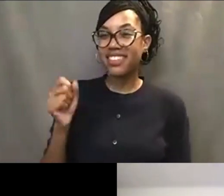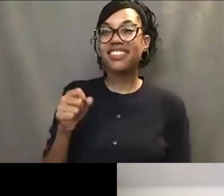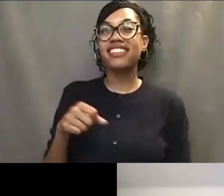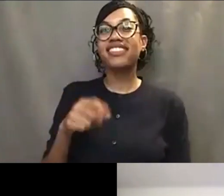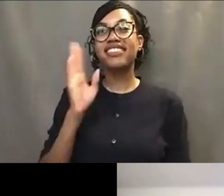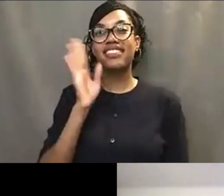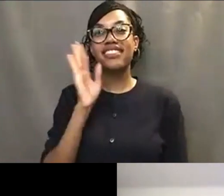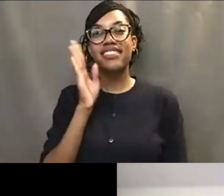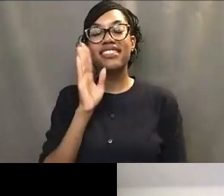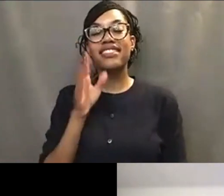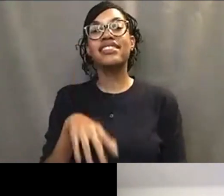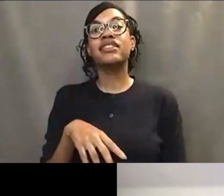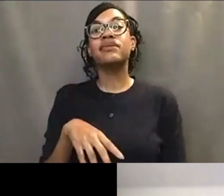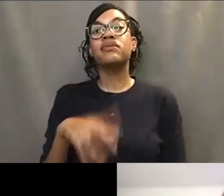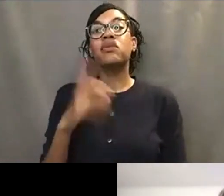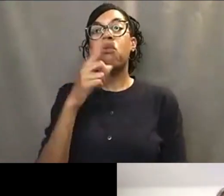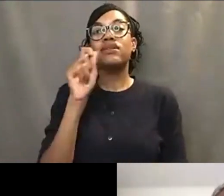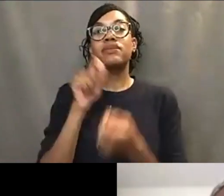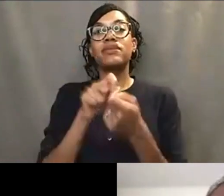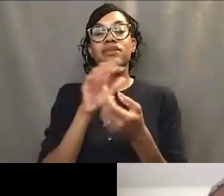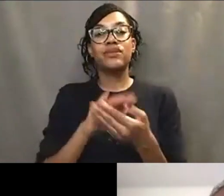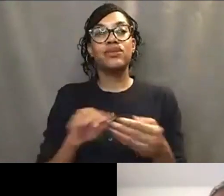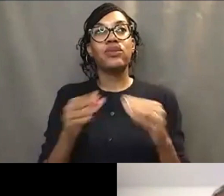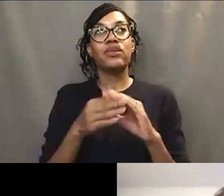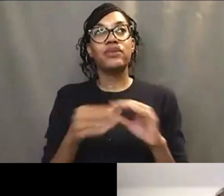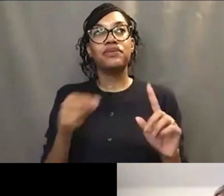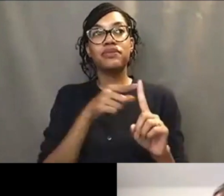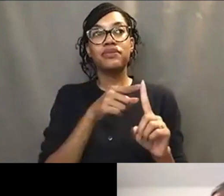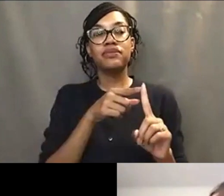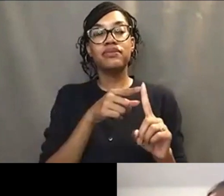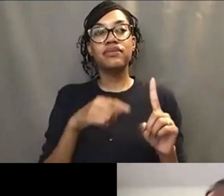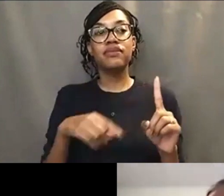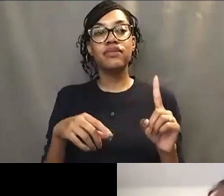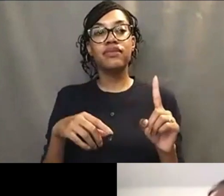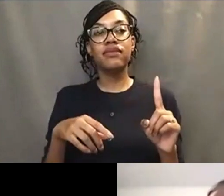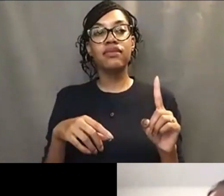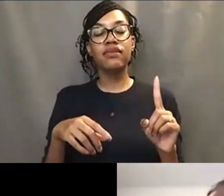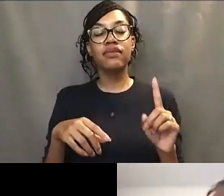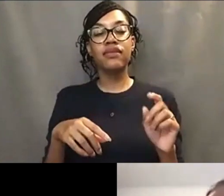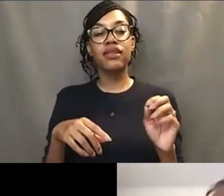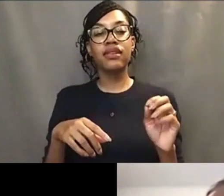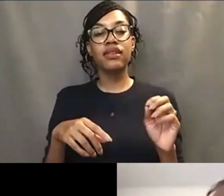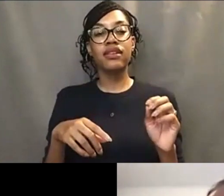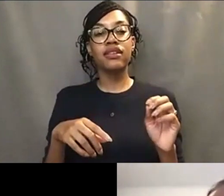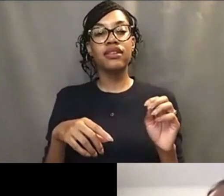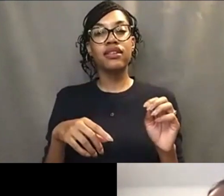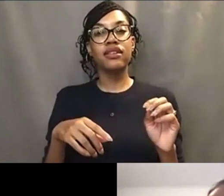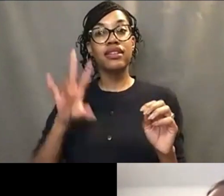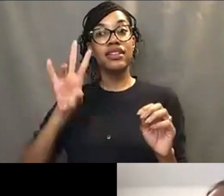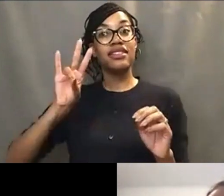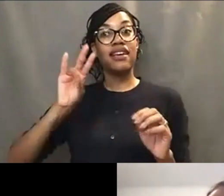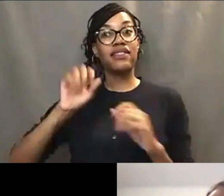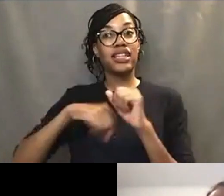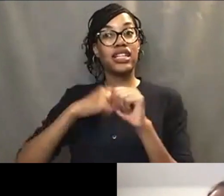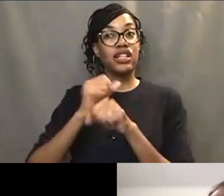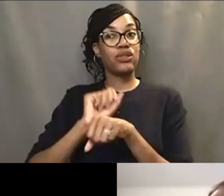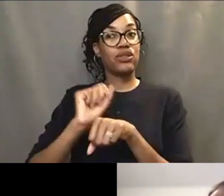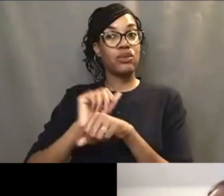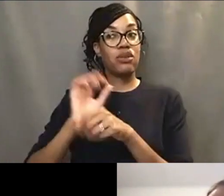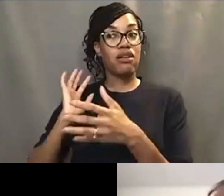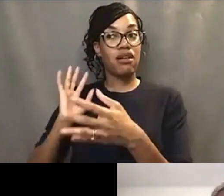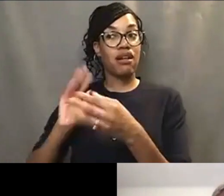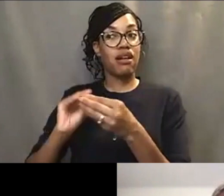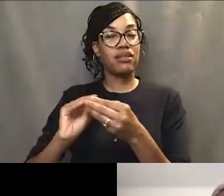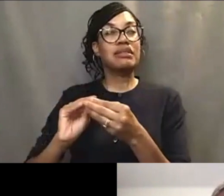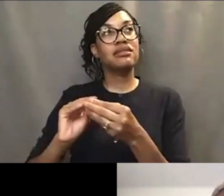A very particular one. There's 7 years of work. I mean, I think that I